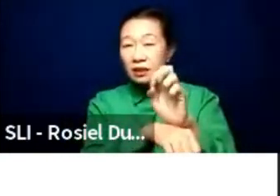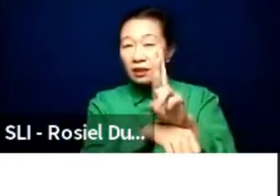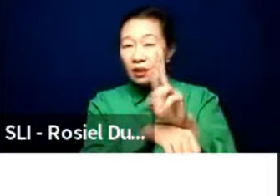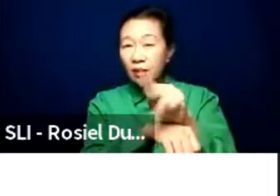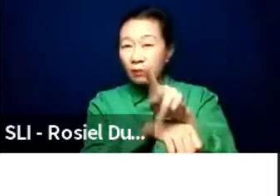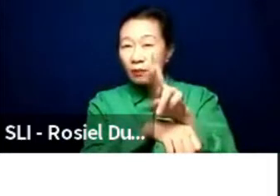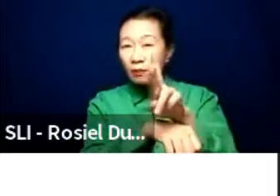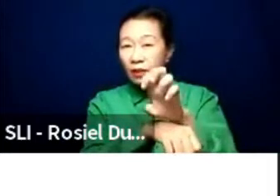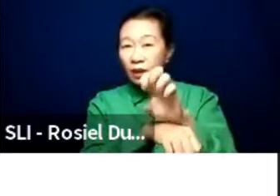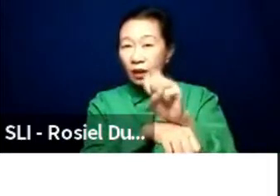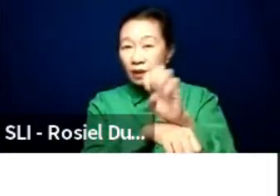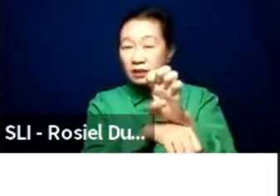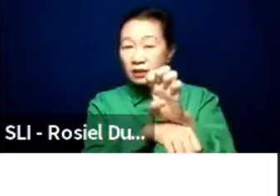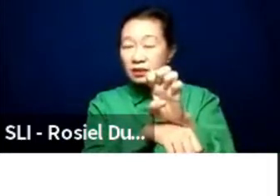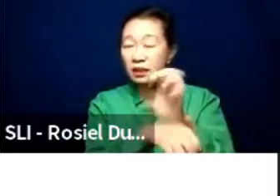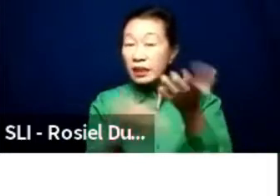enterprise,